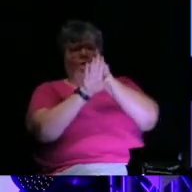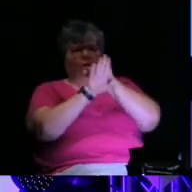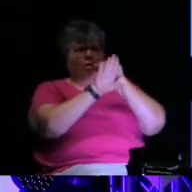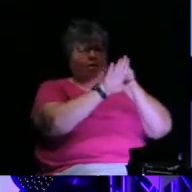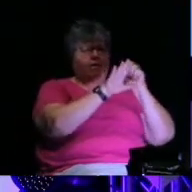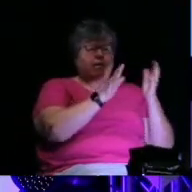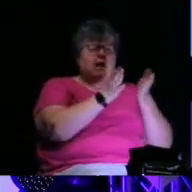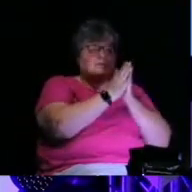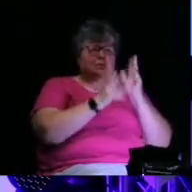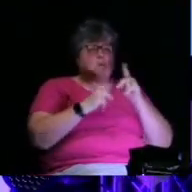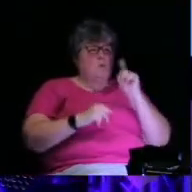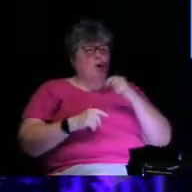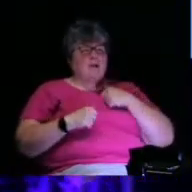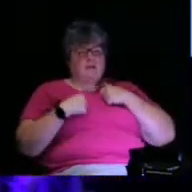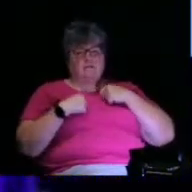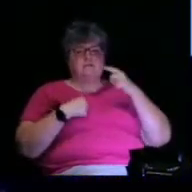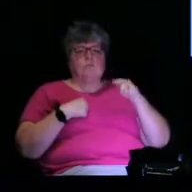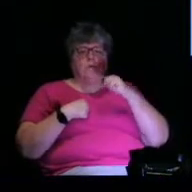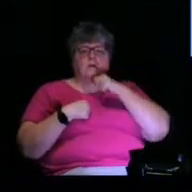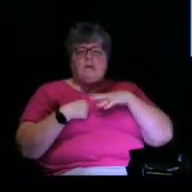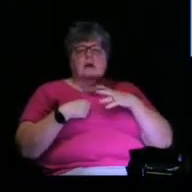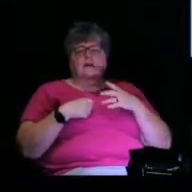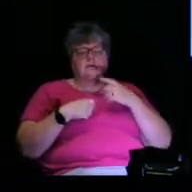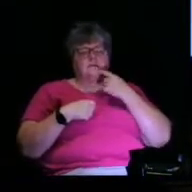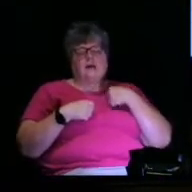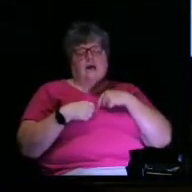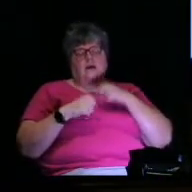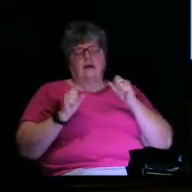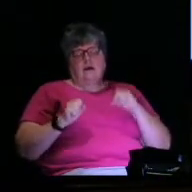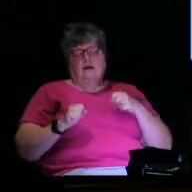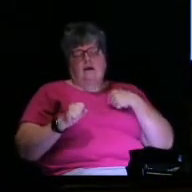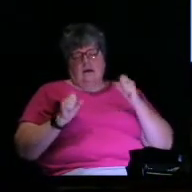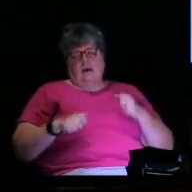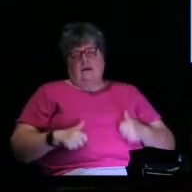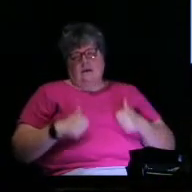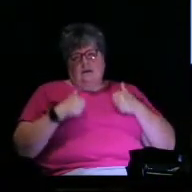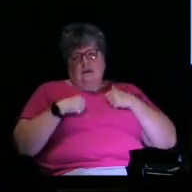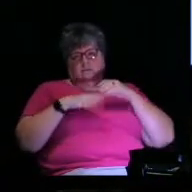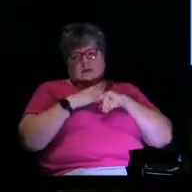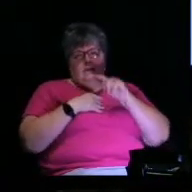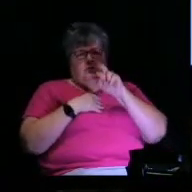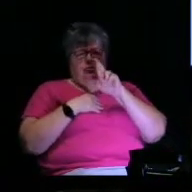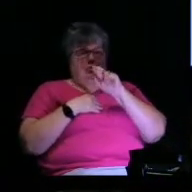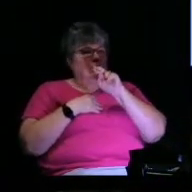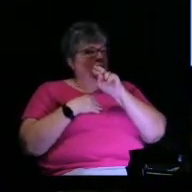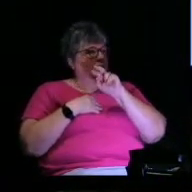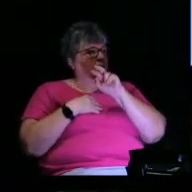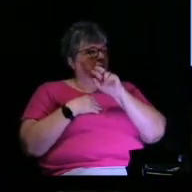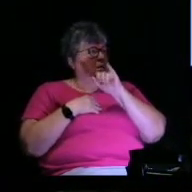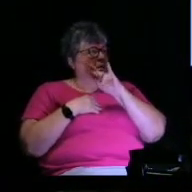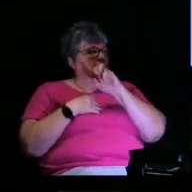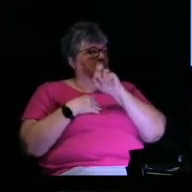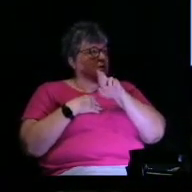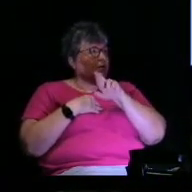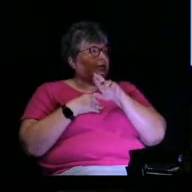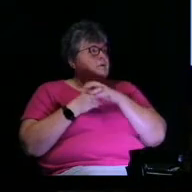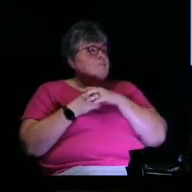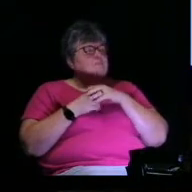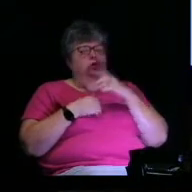trailer, all right? And by the way, I went in there and I turned on the radio and it was Huey Lewis in the news,